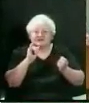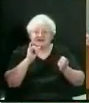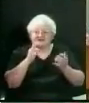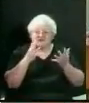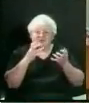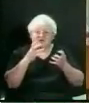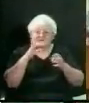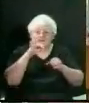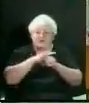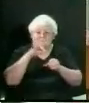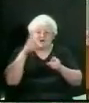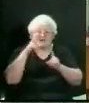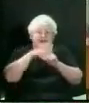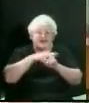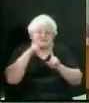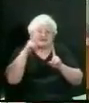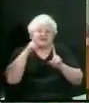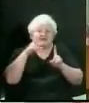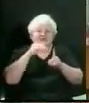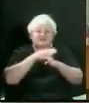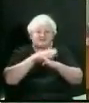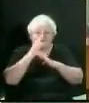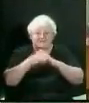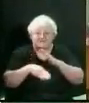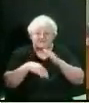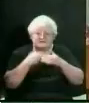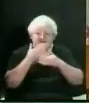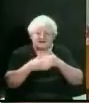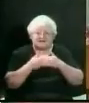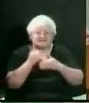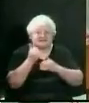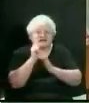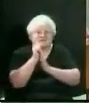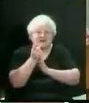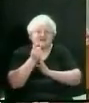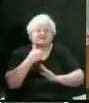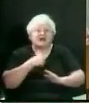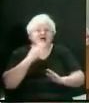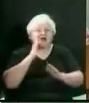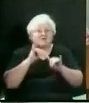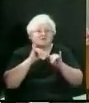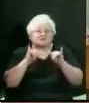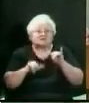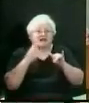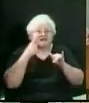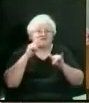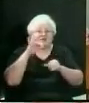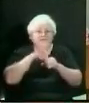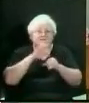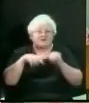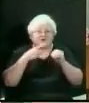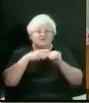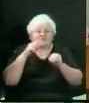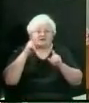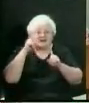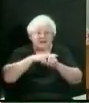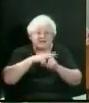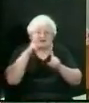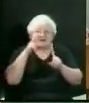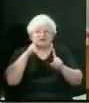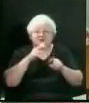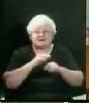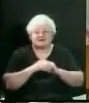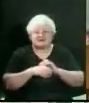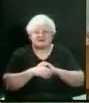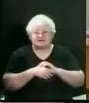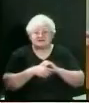tabling this and we get to it within the next 10 minutes, I will stay for the vote on tabling, but as soon